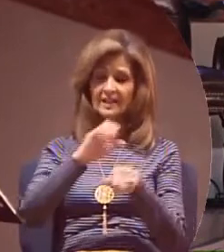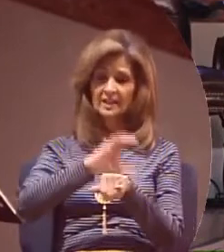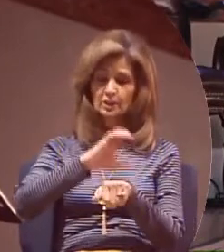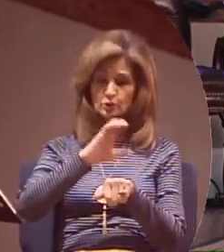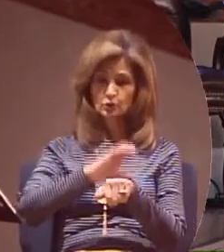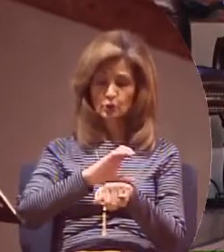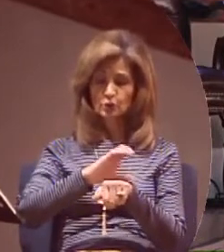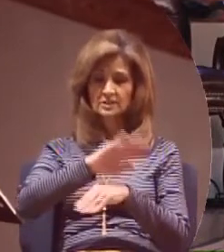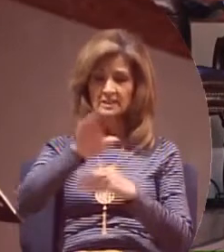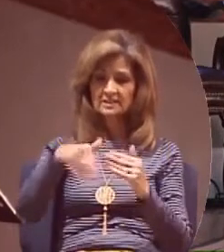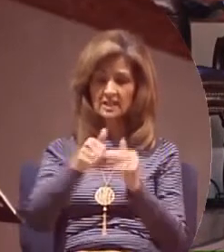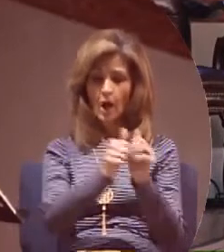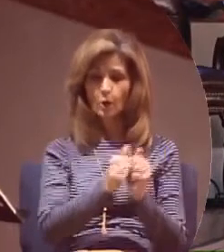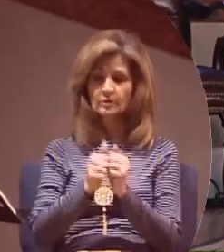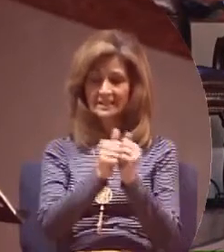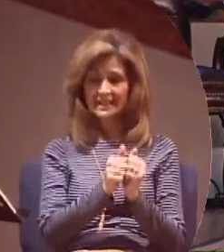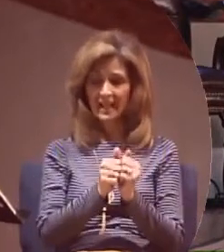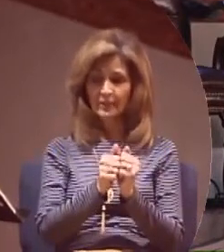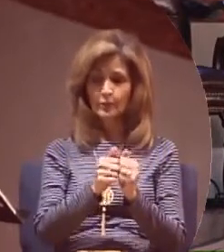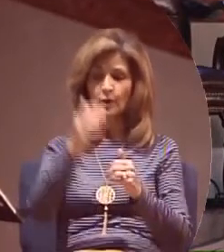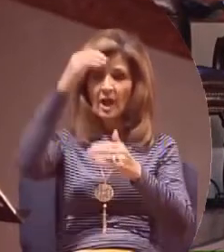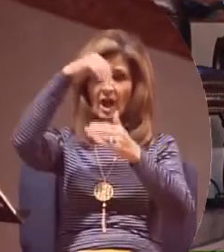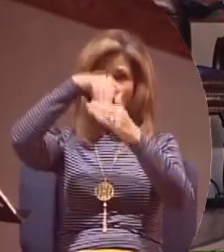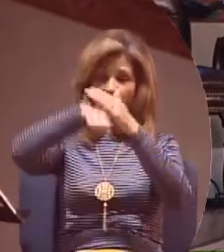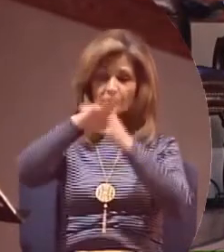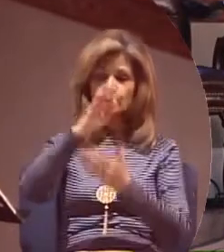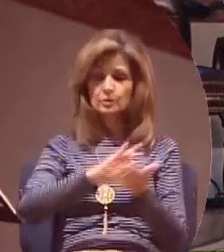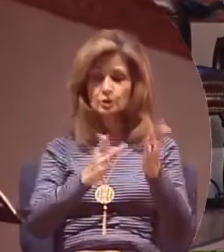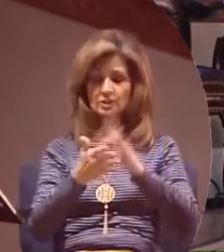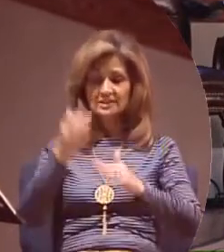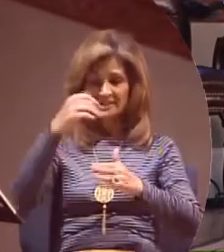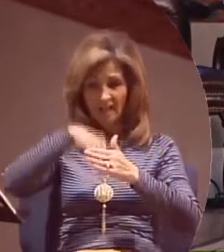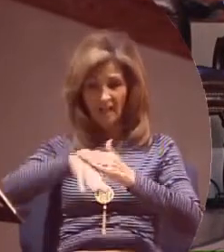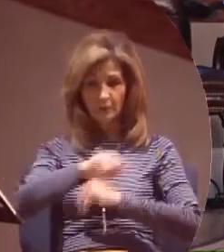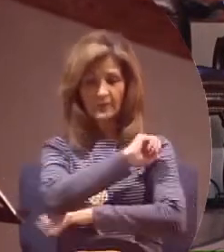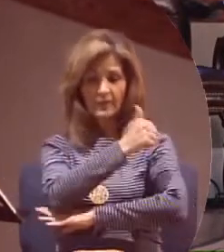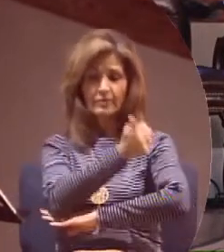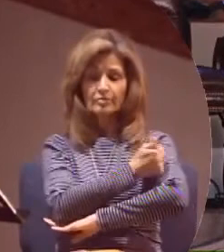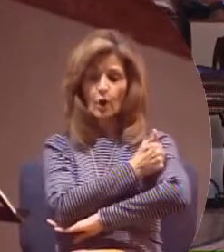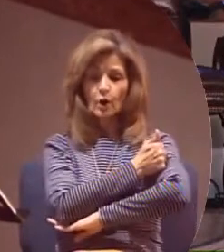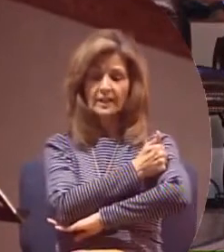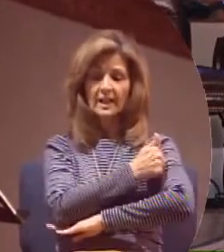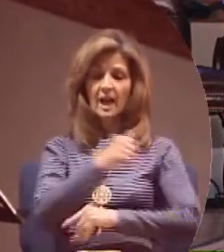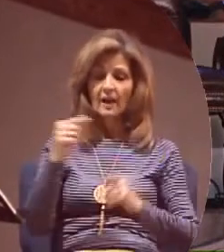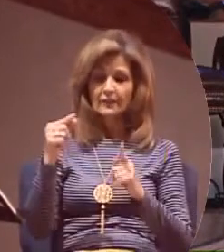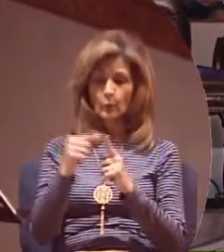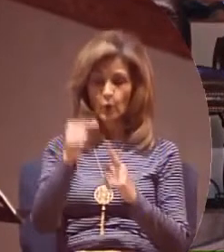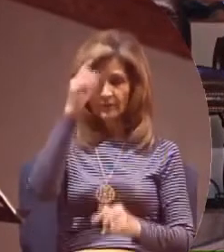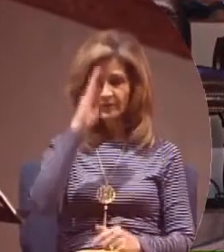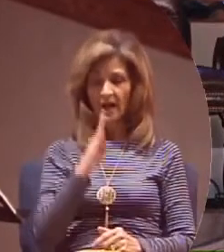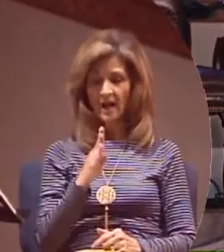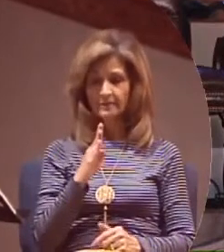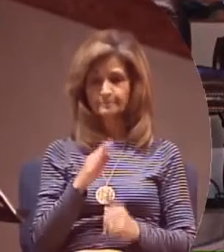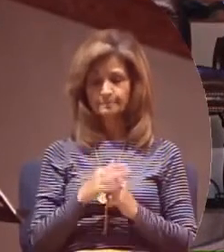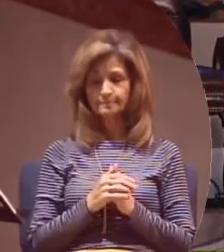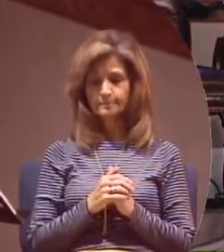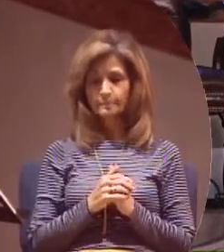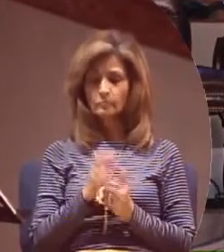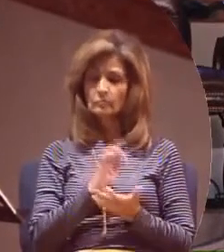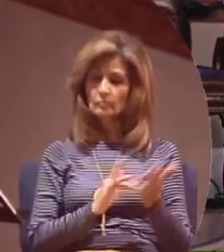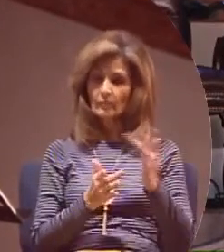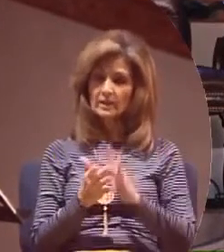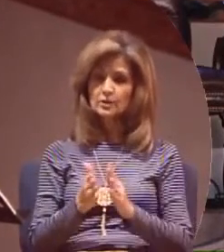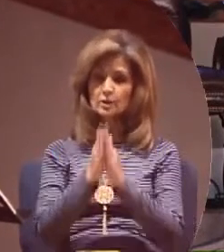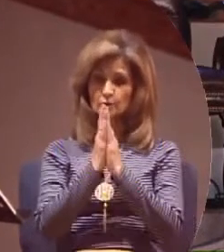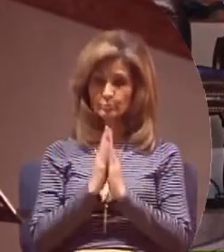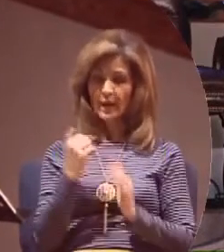that's all together under the banner of the Lord Jesus, under the authority, the umbrella of the Word of God. Did you know Jesus prayed